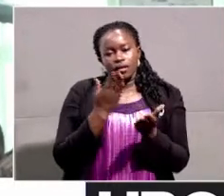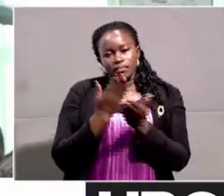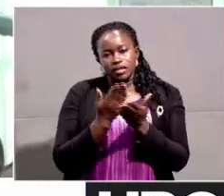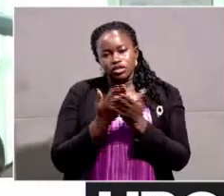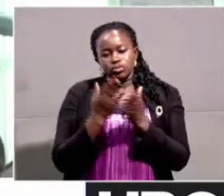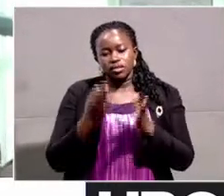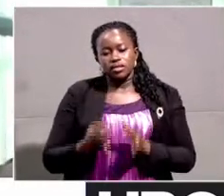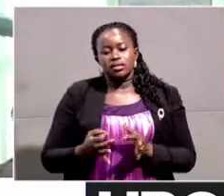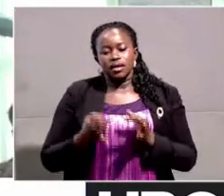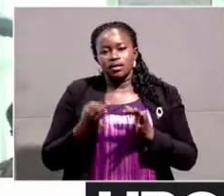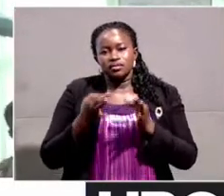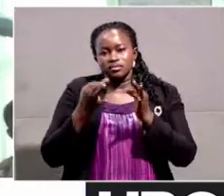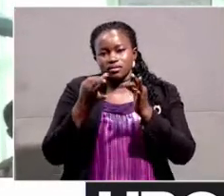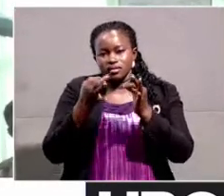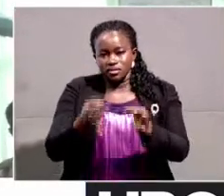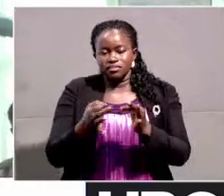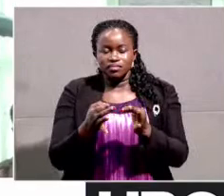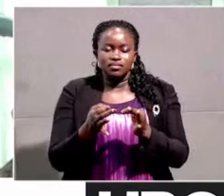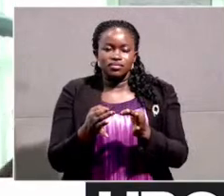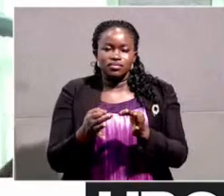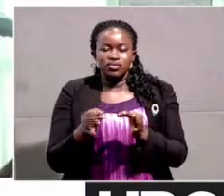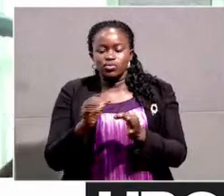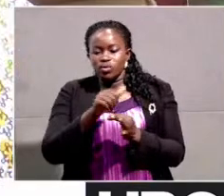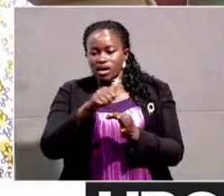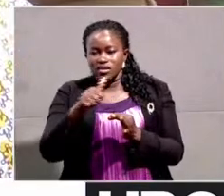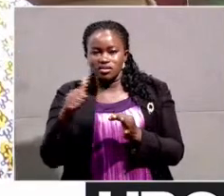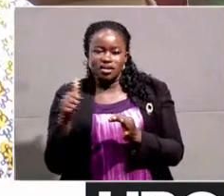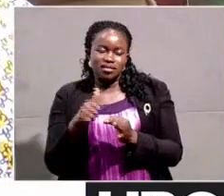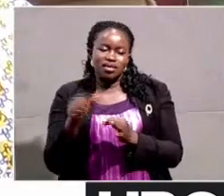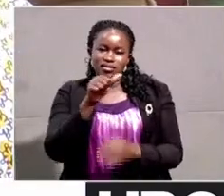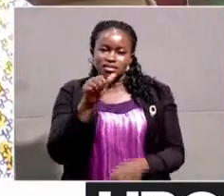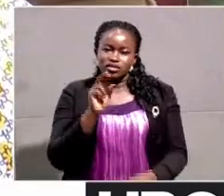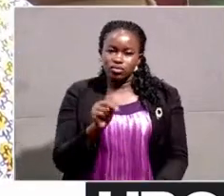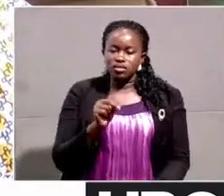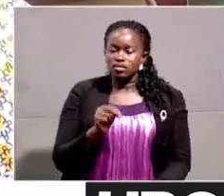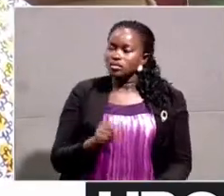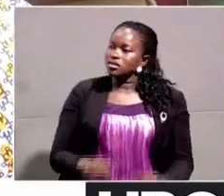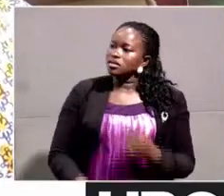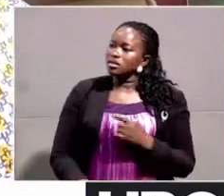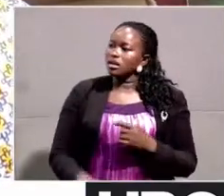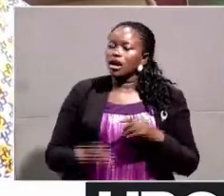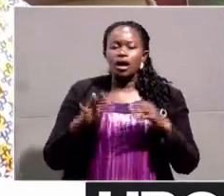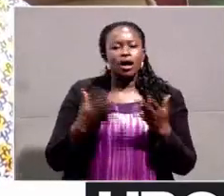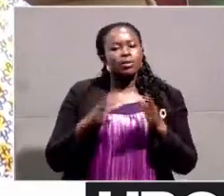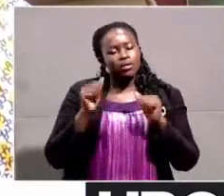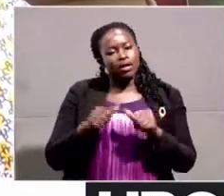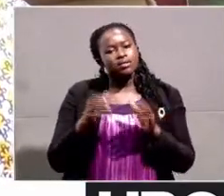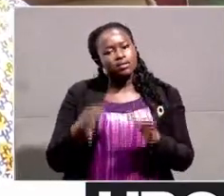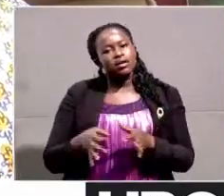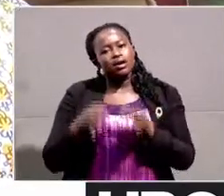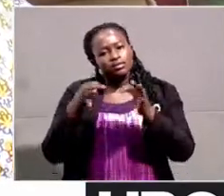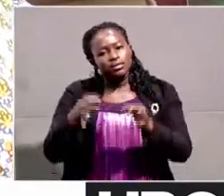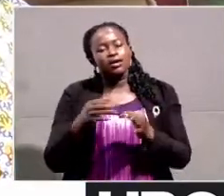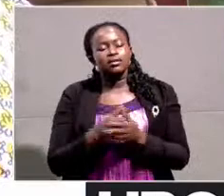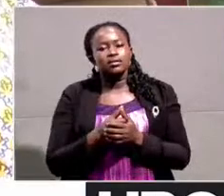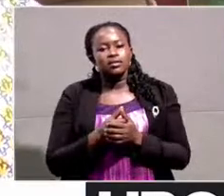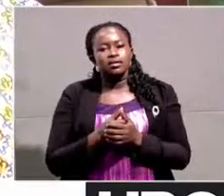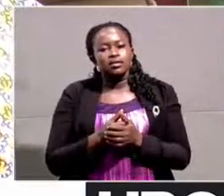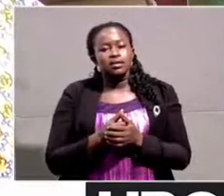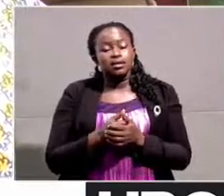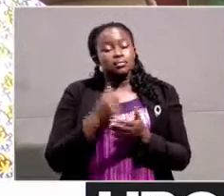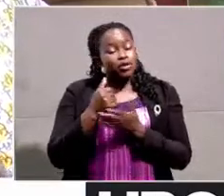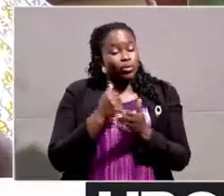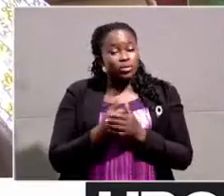adjourned to any other convenient session. How can they adjourn it? Because the proceeding